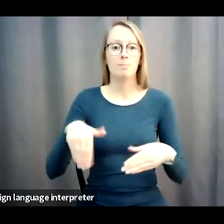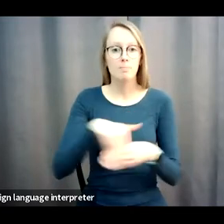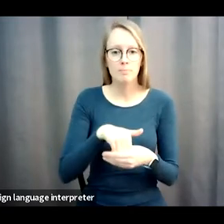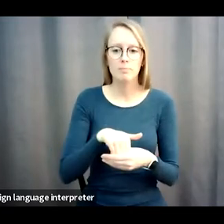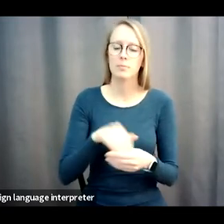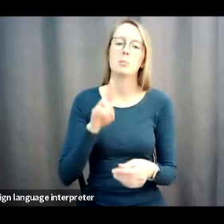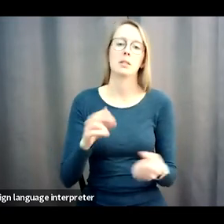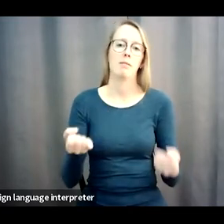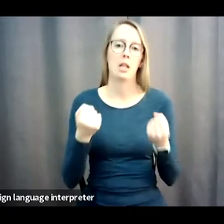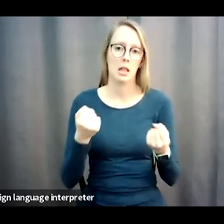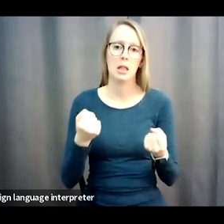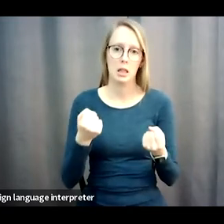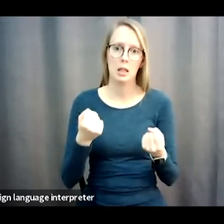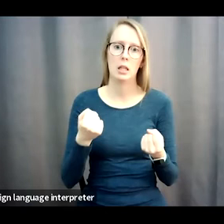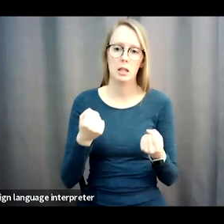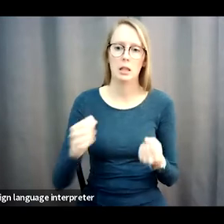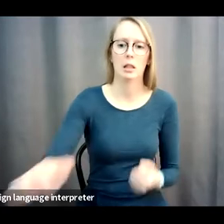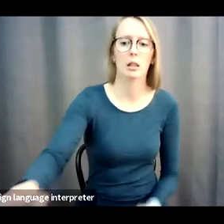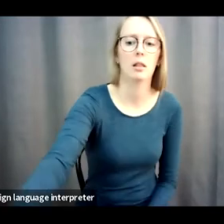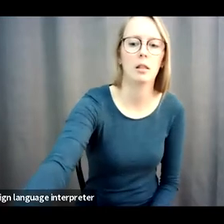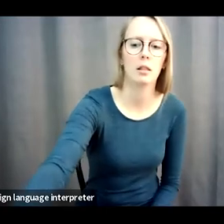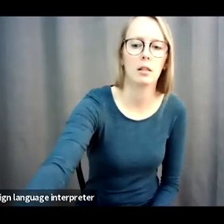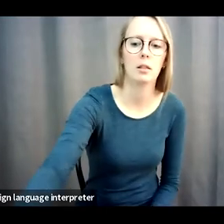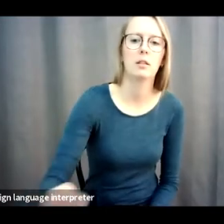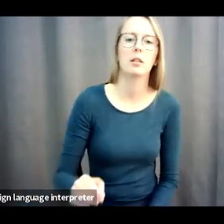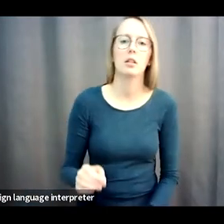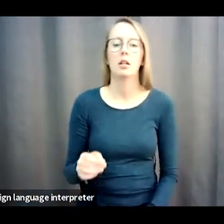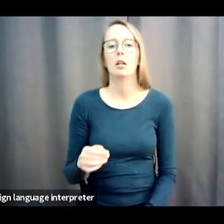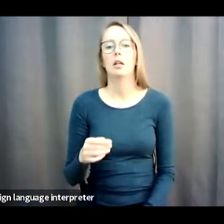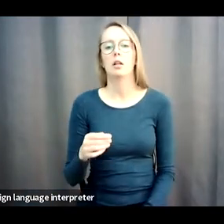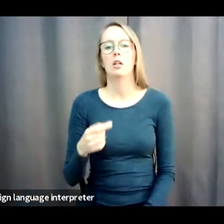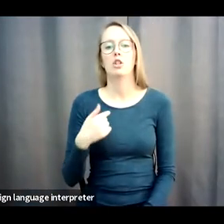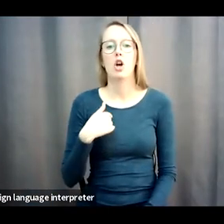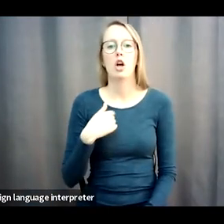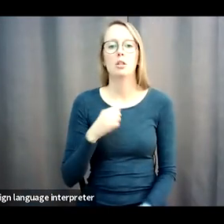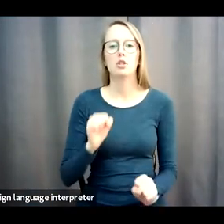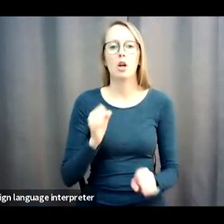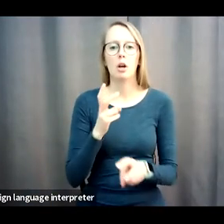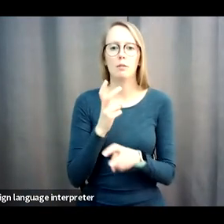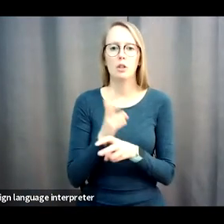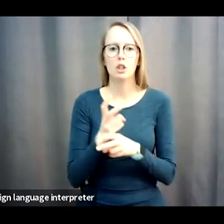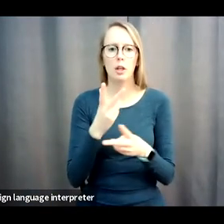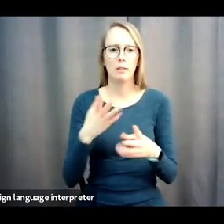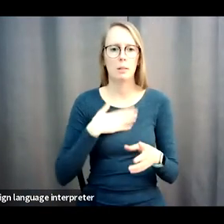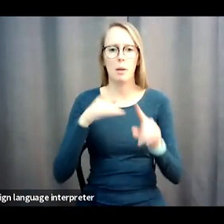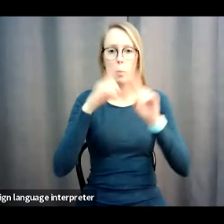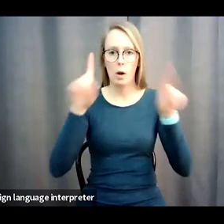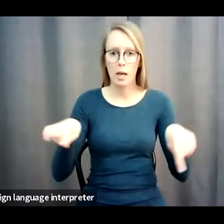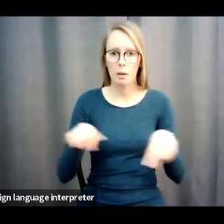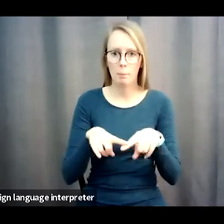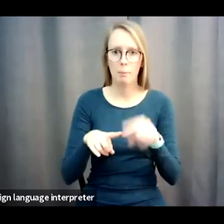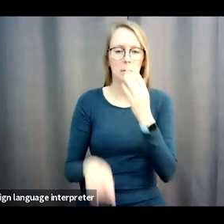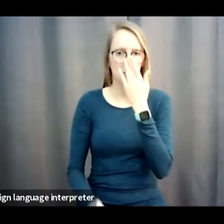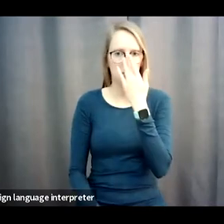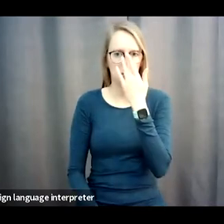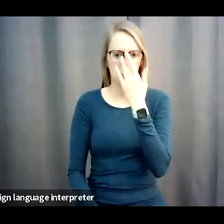so important to lift these issues. I'll now try to share my screen. So let's see.